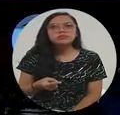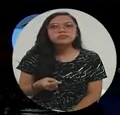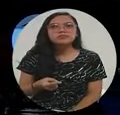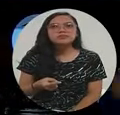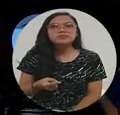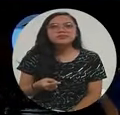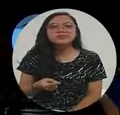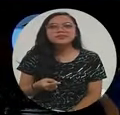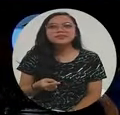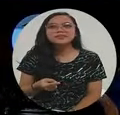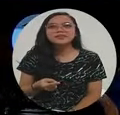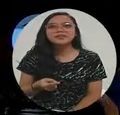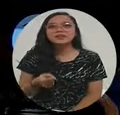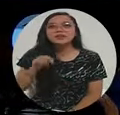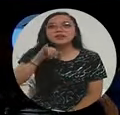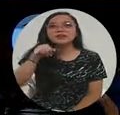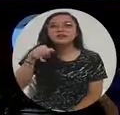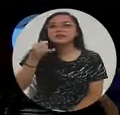John 11:35. God cried.